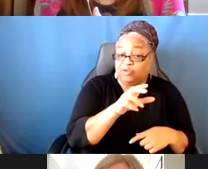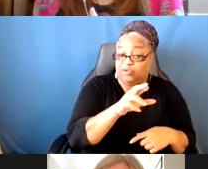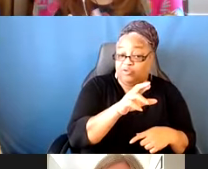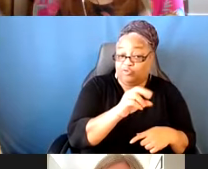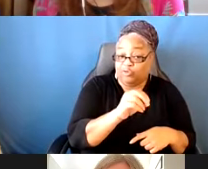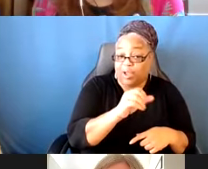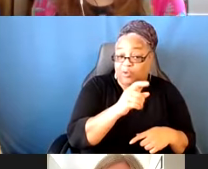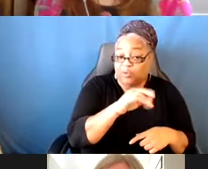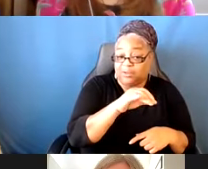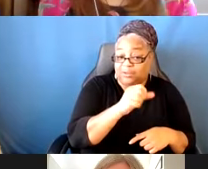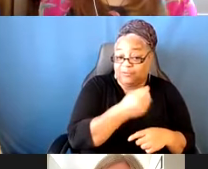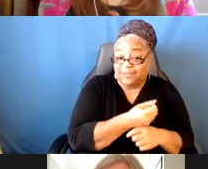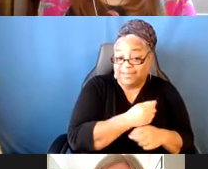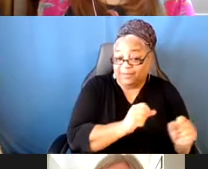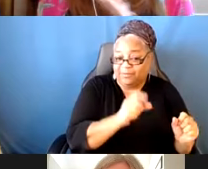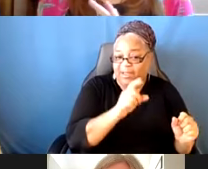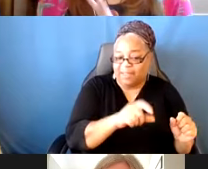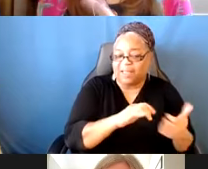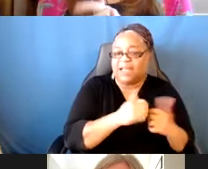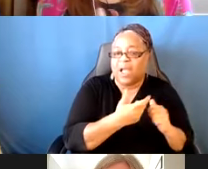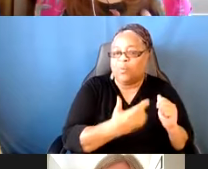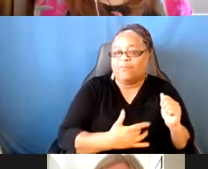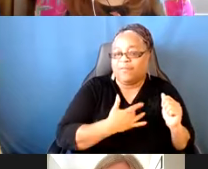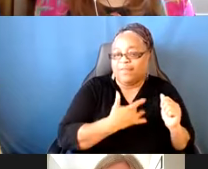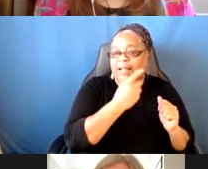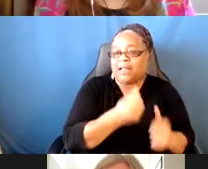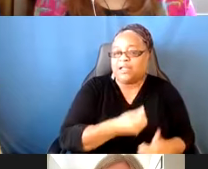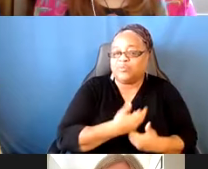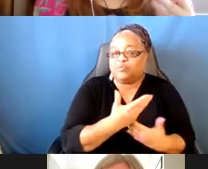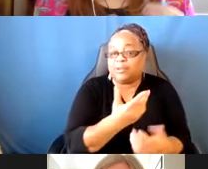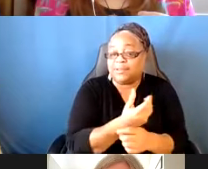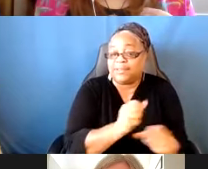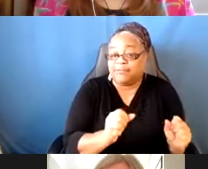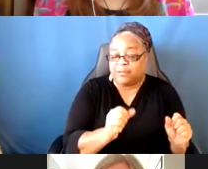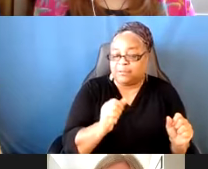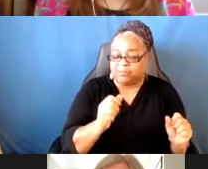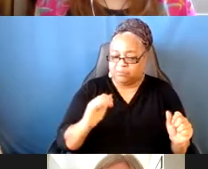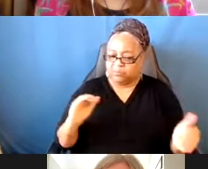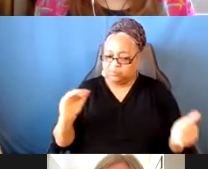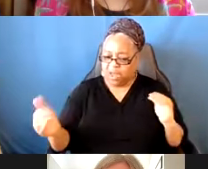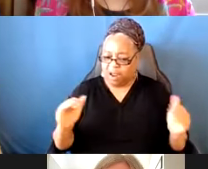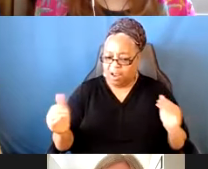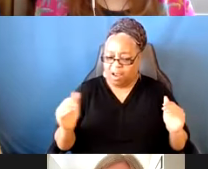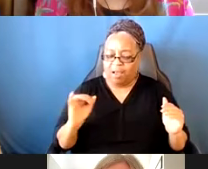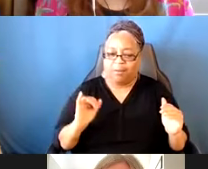express safety. And that analogy was really helpful for me as a way to conceptualize routes